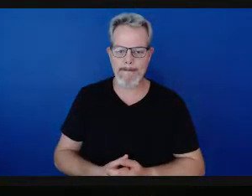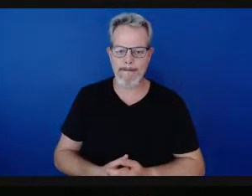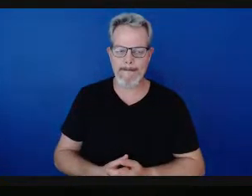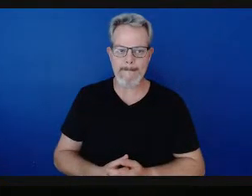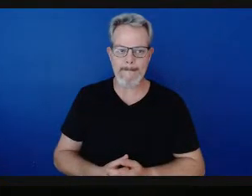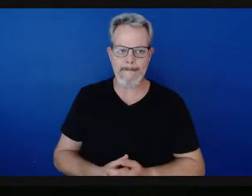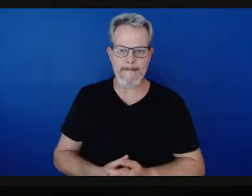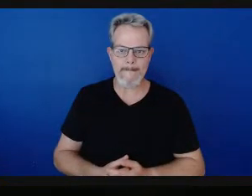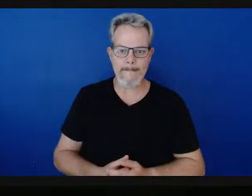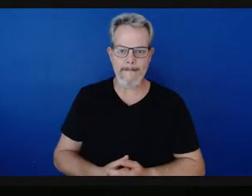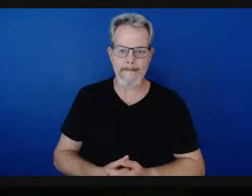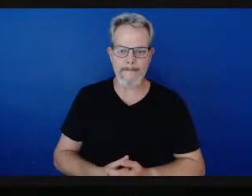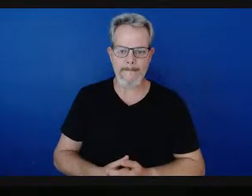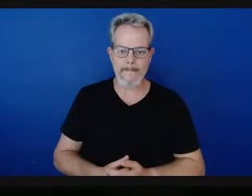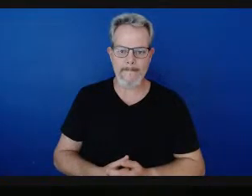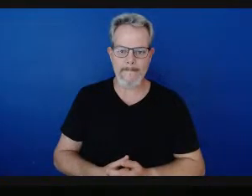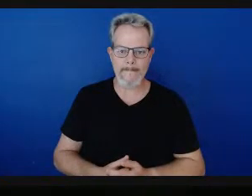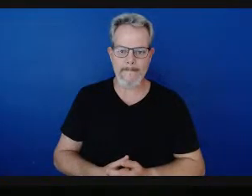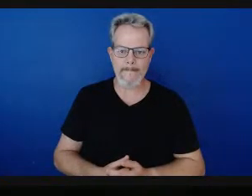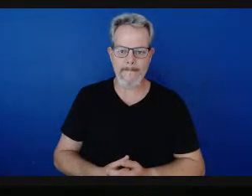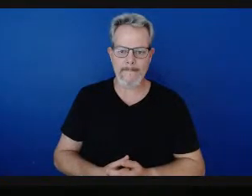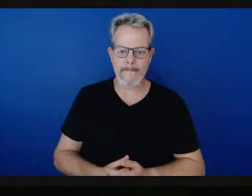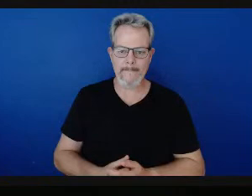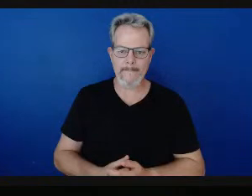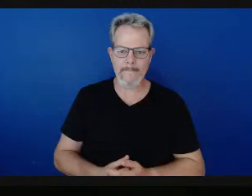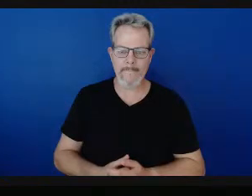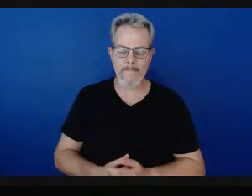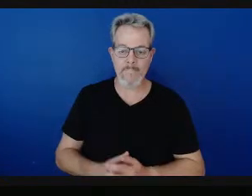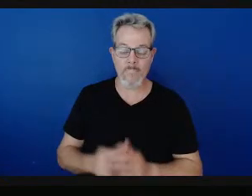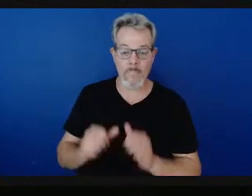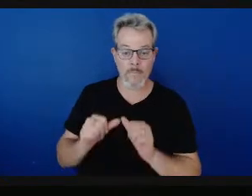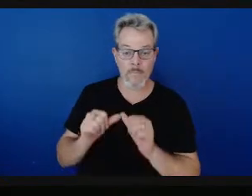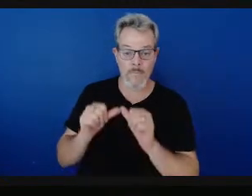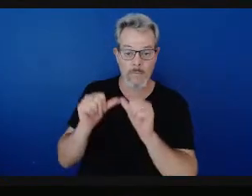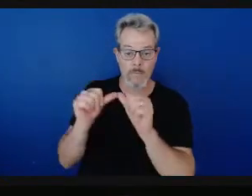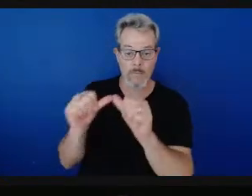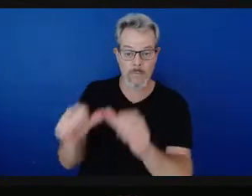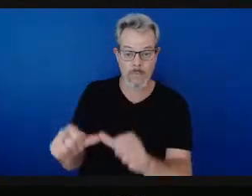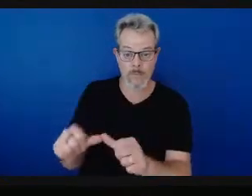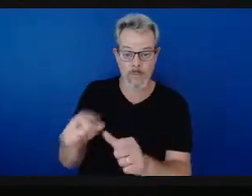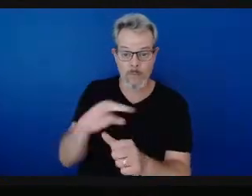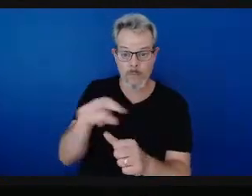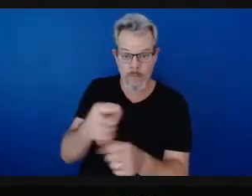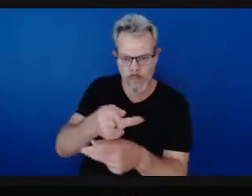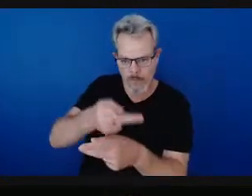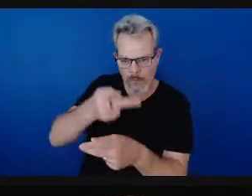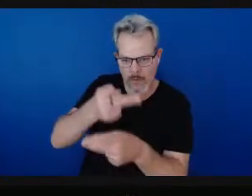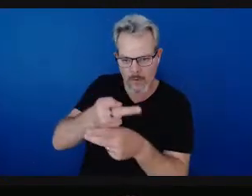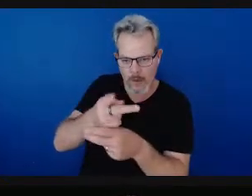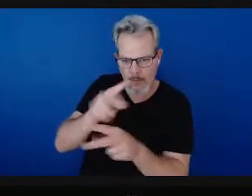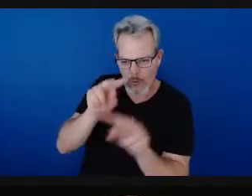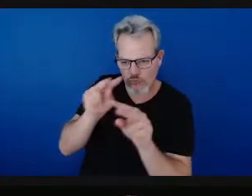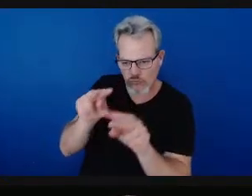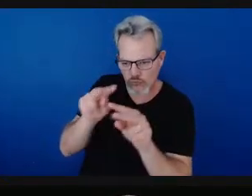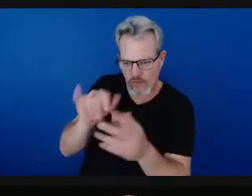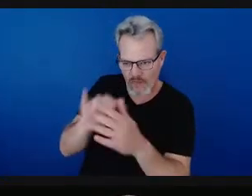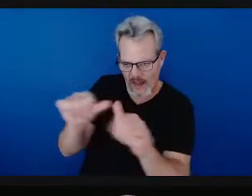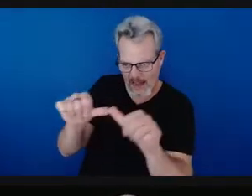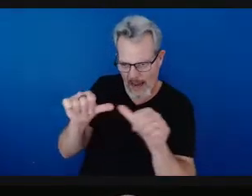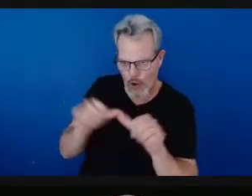advance this a little more. And to start off, keep your eye on this fountain right over